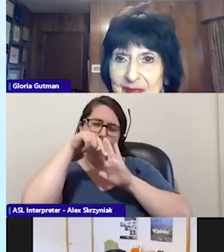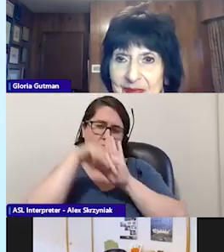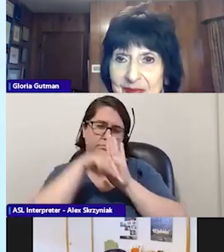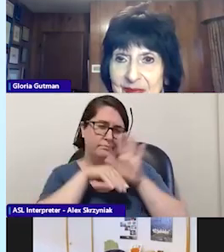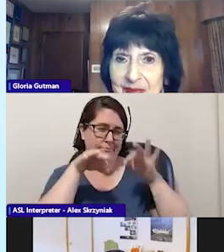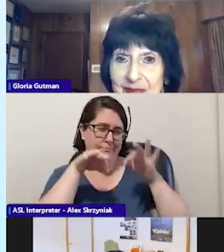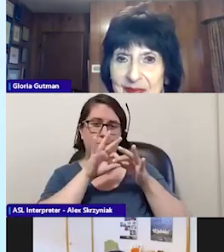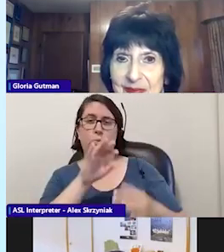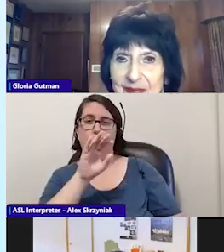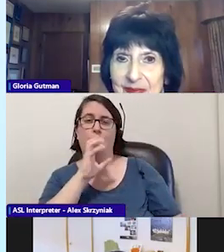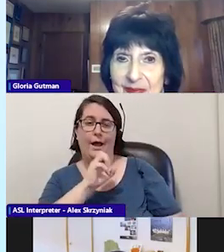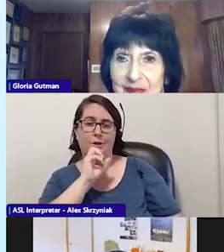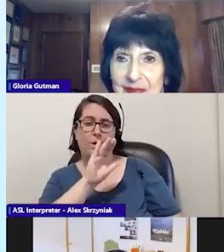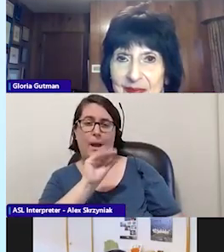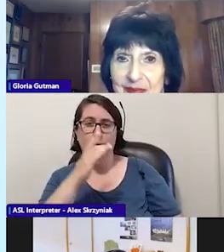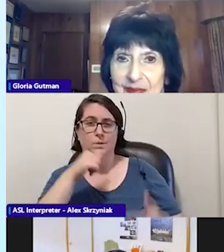abuse within the Canadian